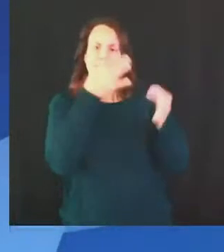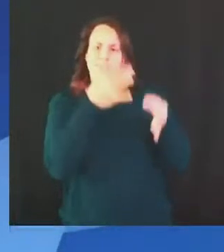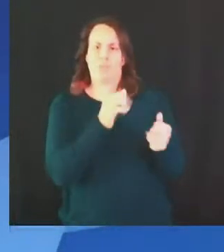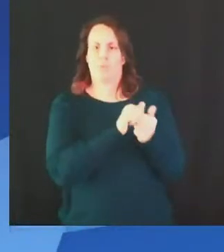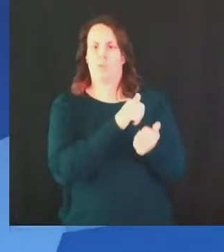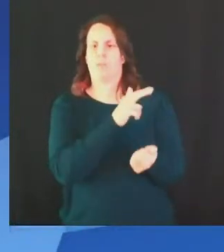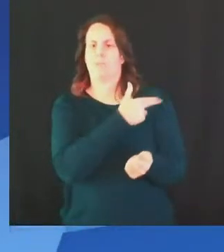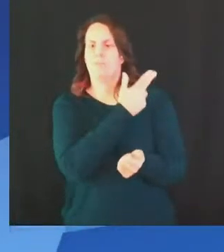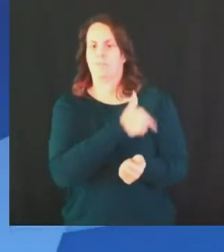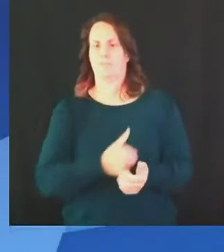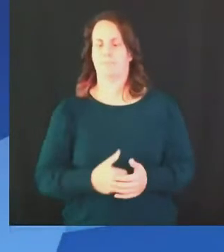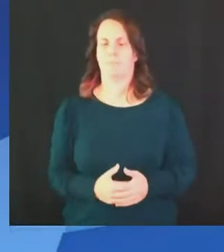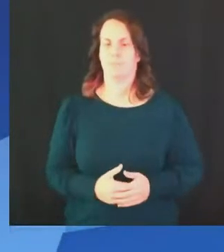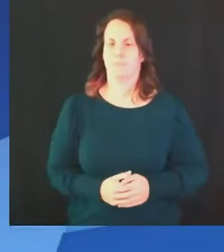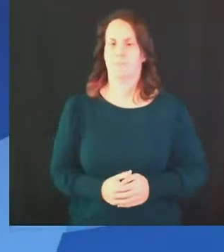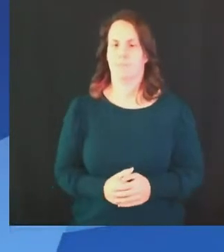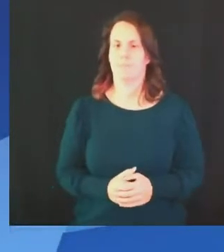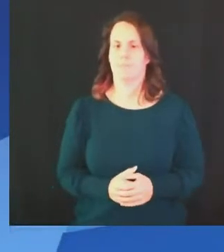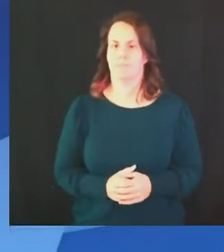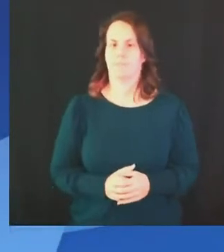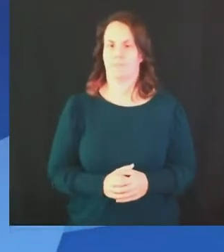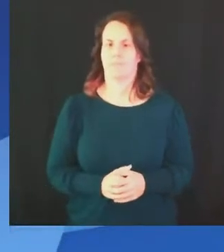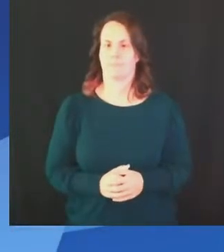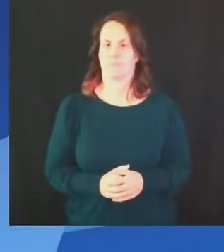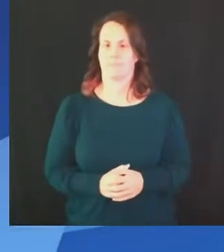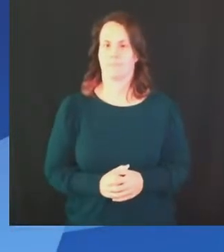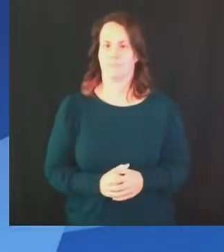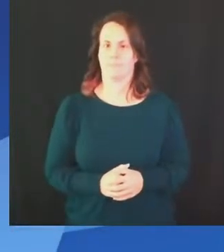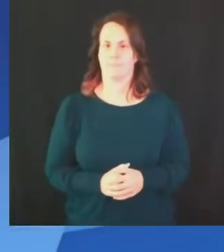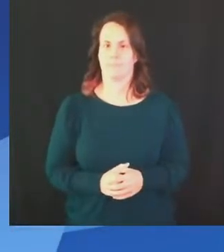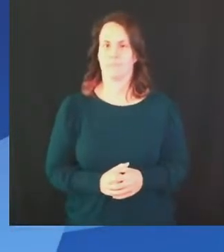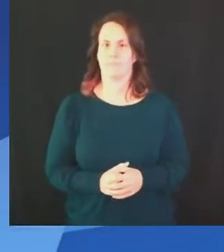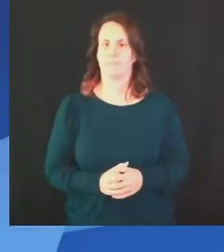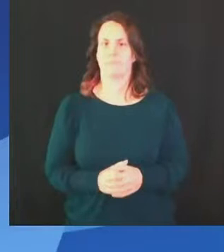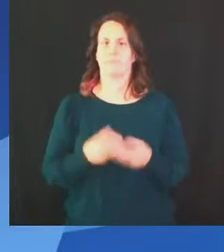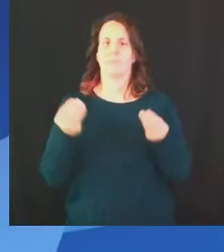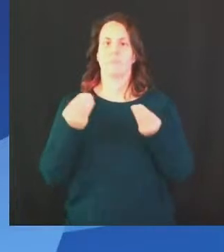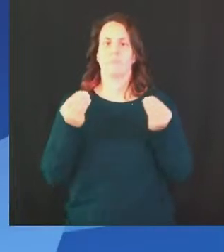Jokic from KSTP-TV in Minneapolis. Alex?